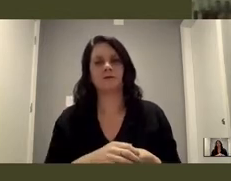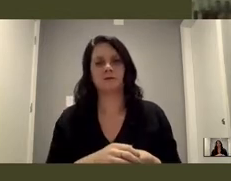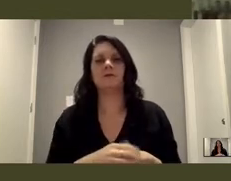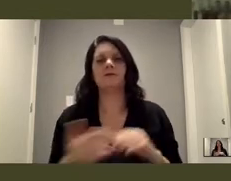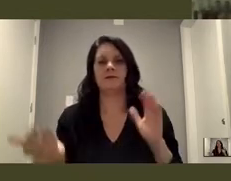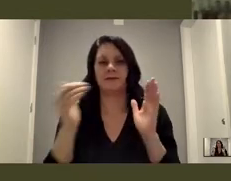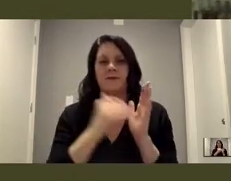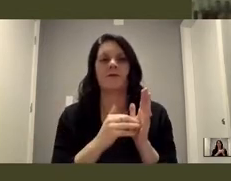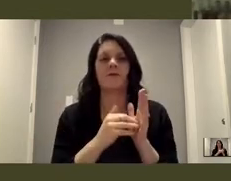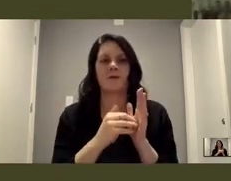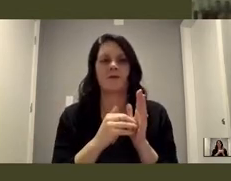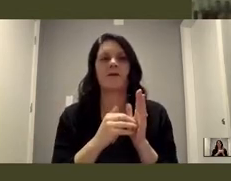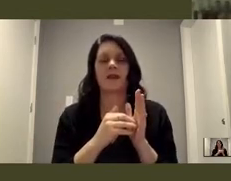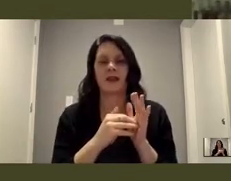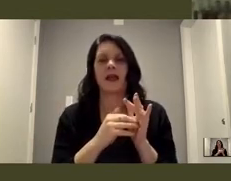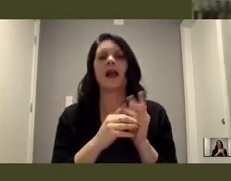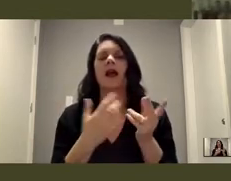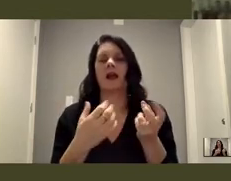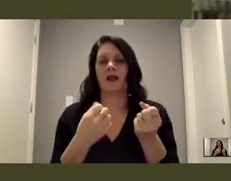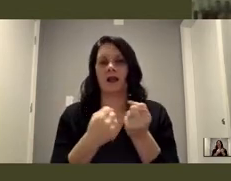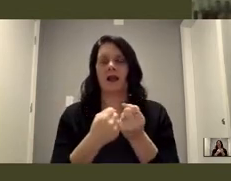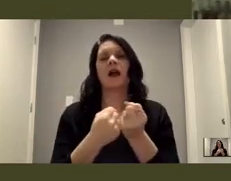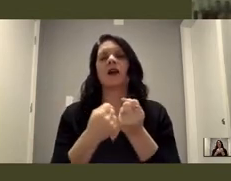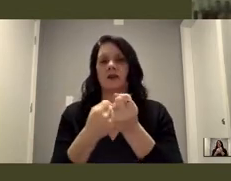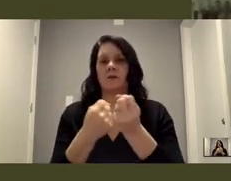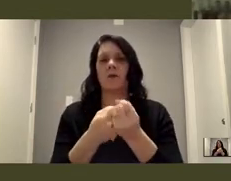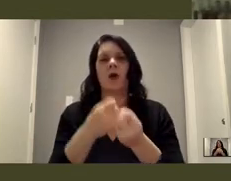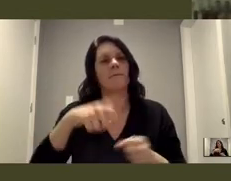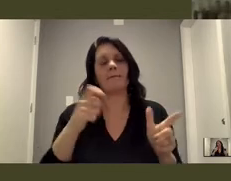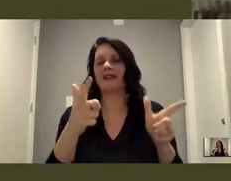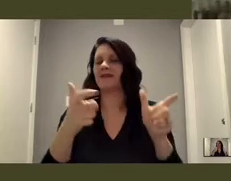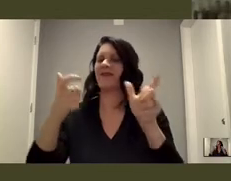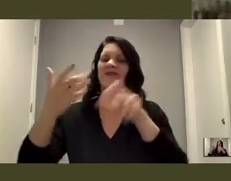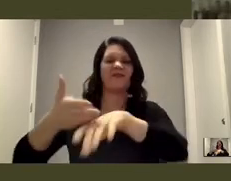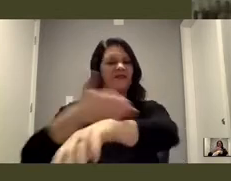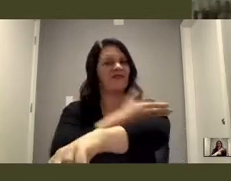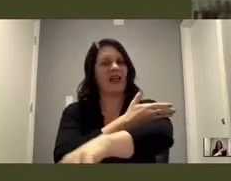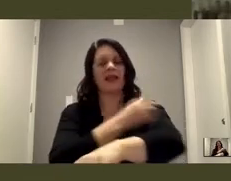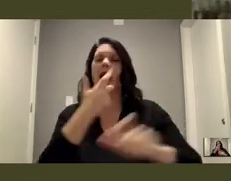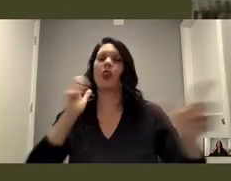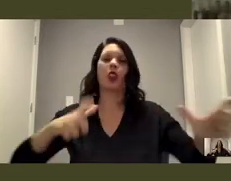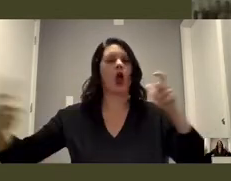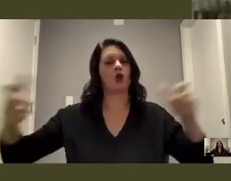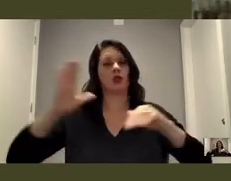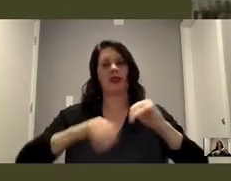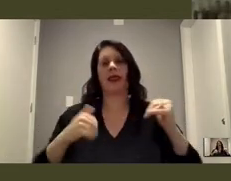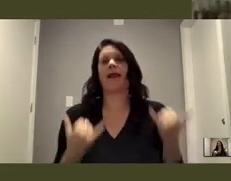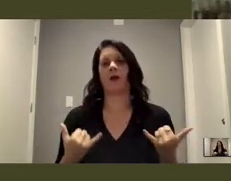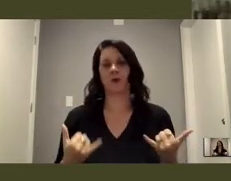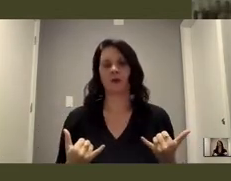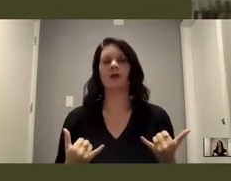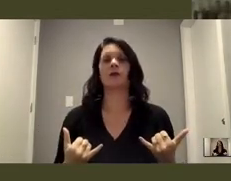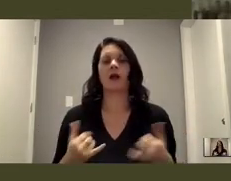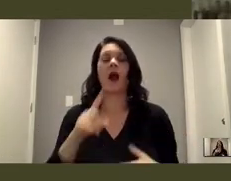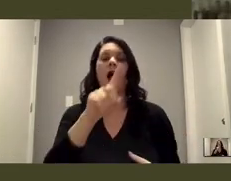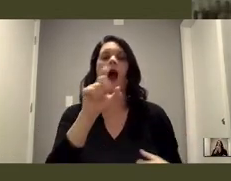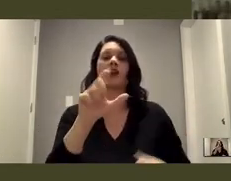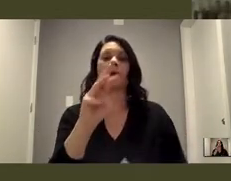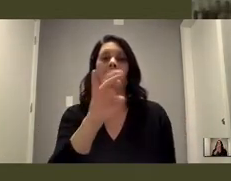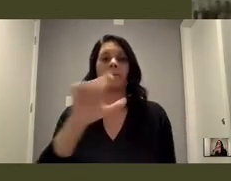I agree with the poll that, that we have to do much faster and much larger. That $100 billion that